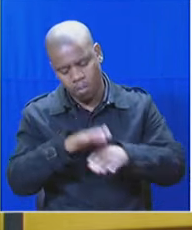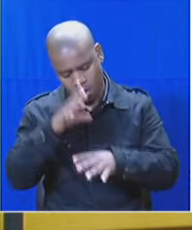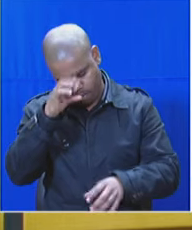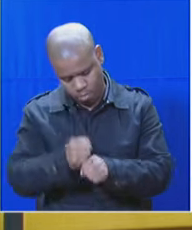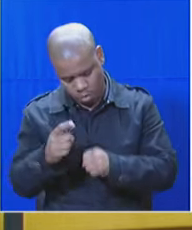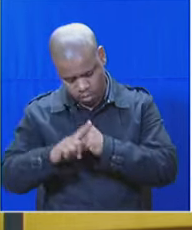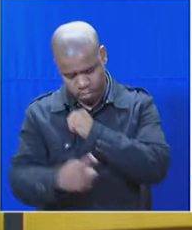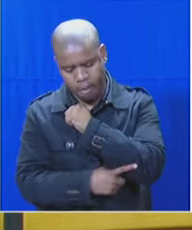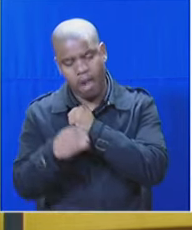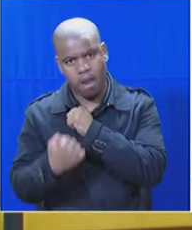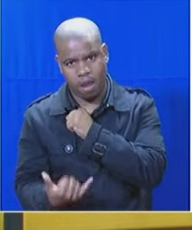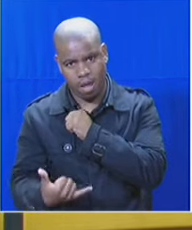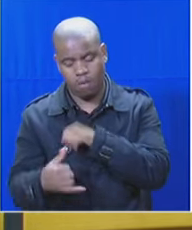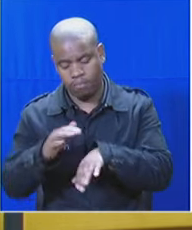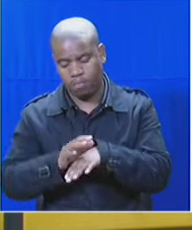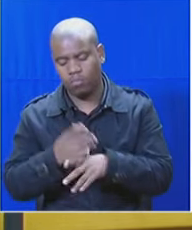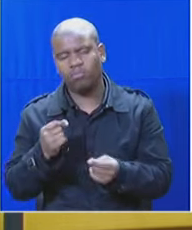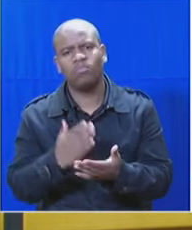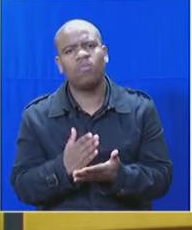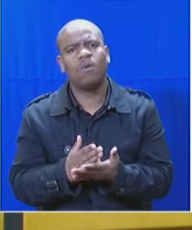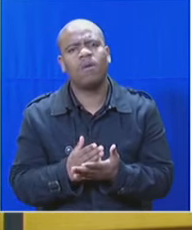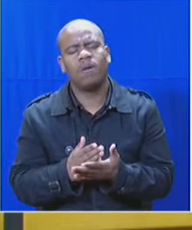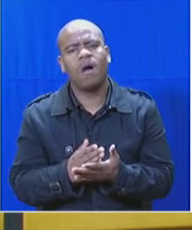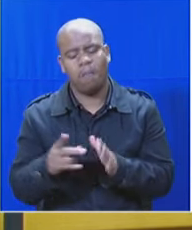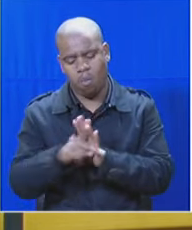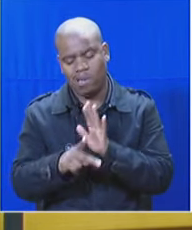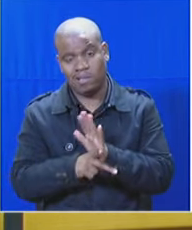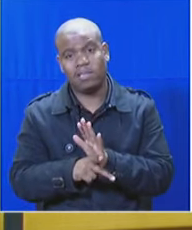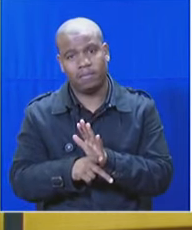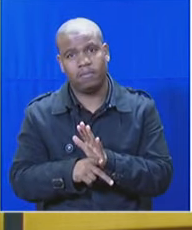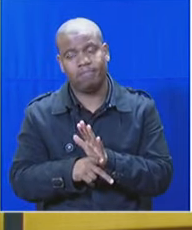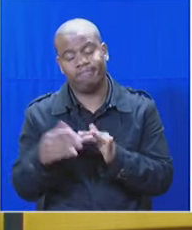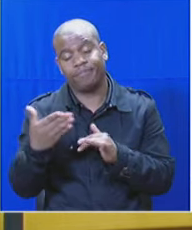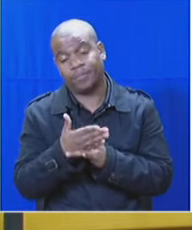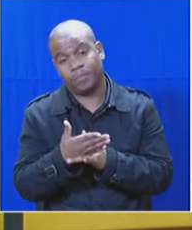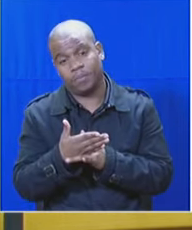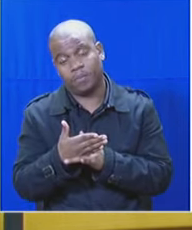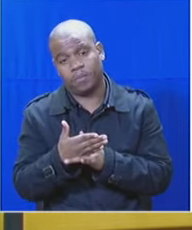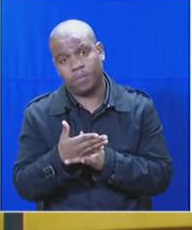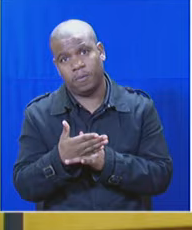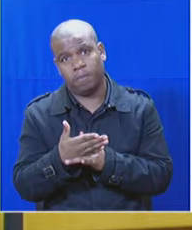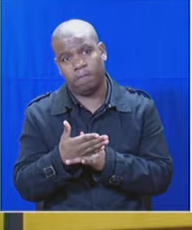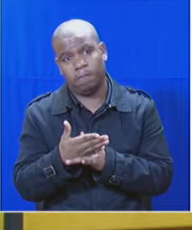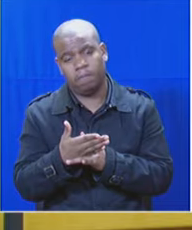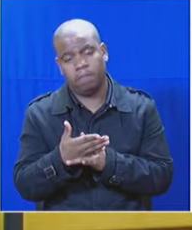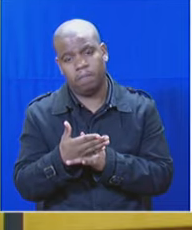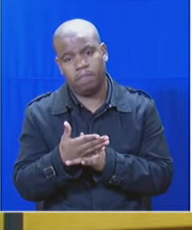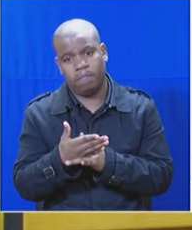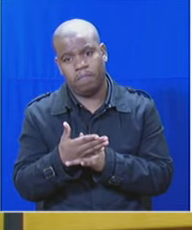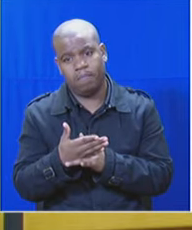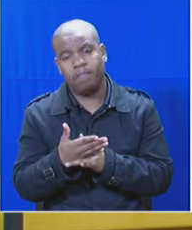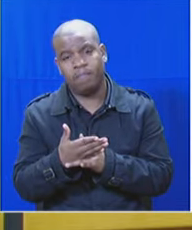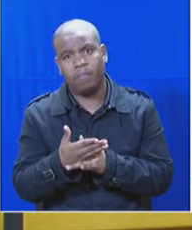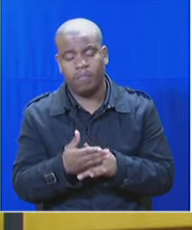the clinical execution of this 2015-16 policy and the budget vote as contained in the strategic plan and the